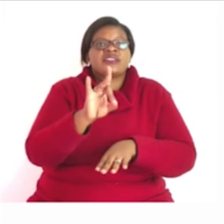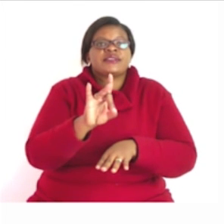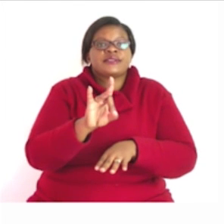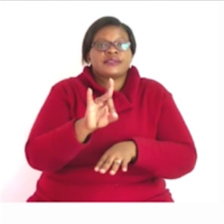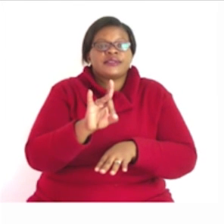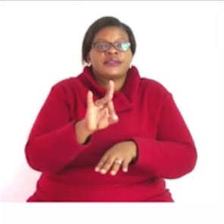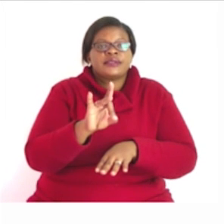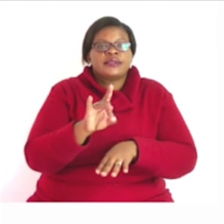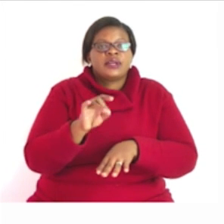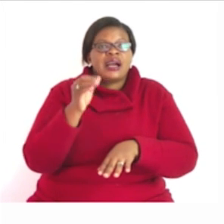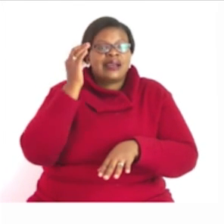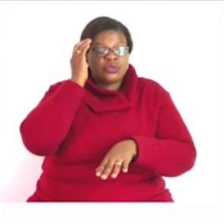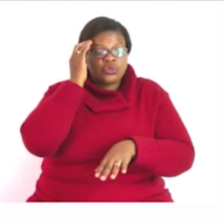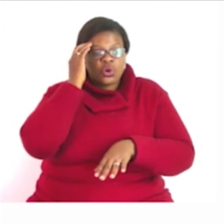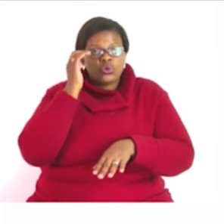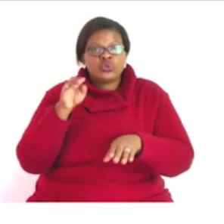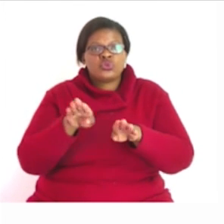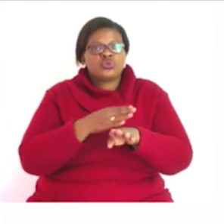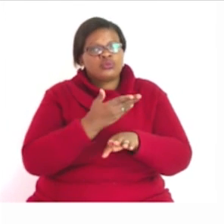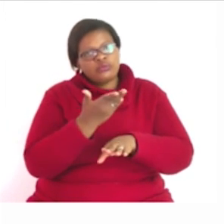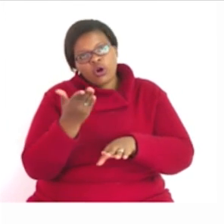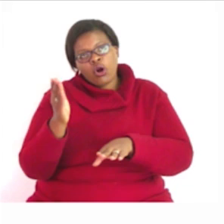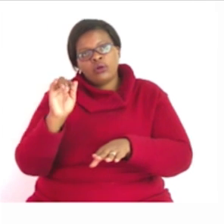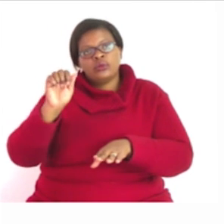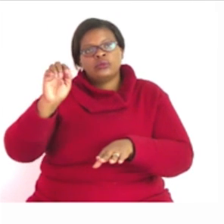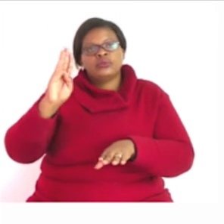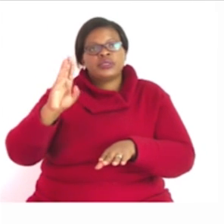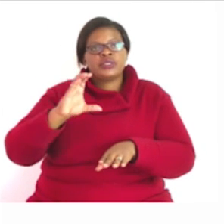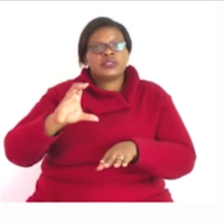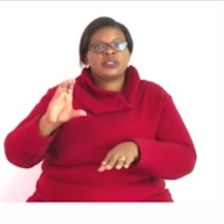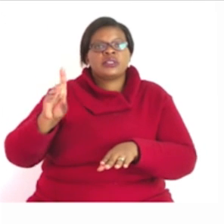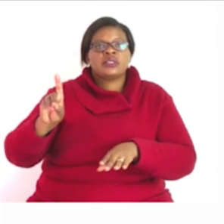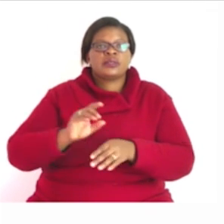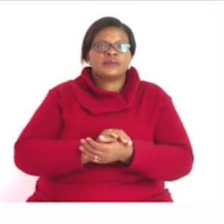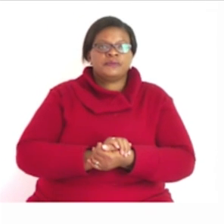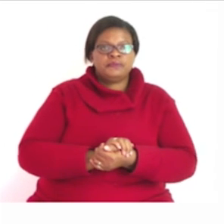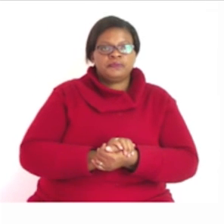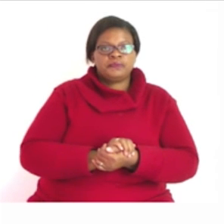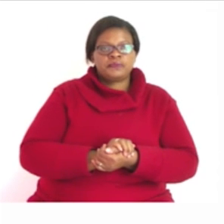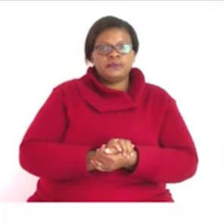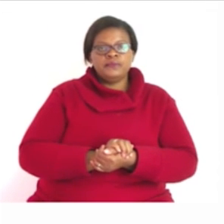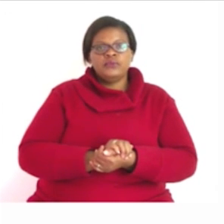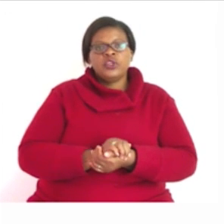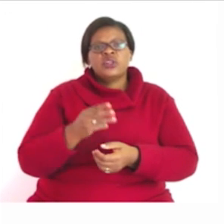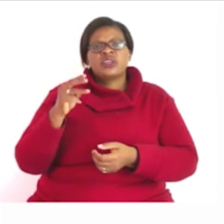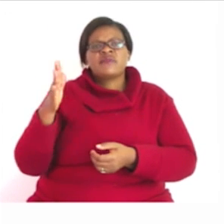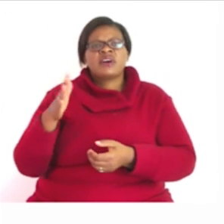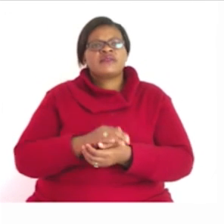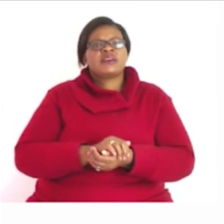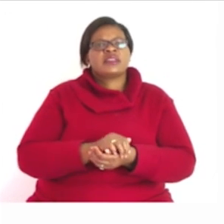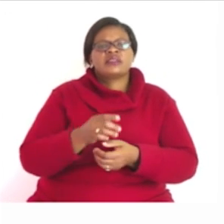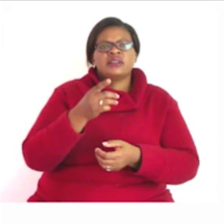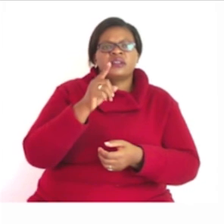I'm sure you'll be able to do the rest. Okay? So for B, you do for 35, C you do for 18,